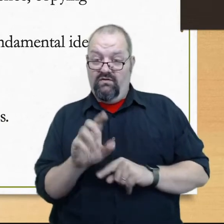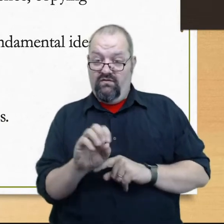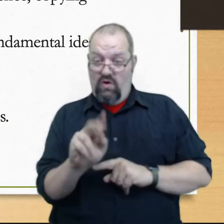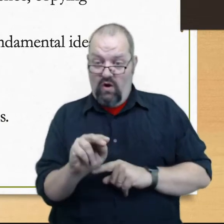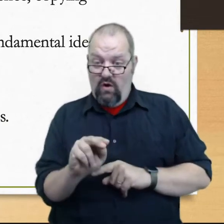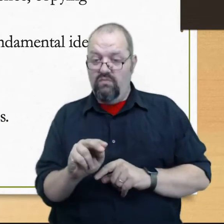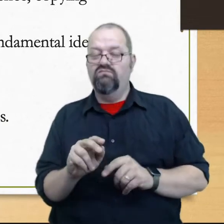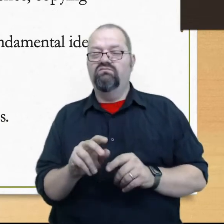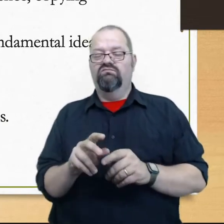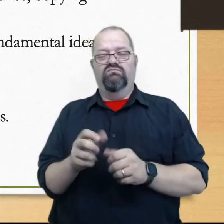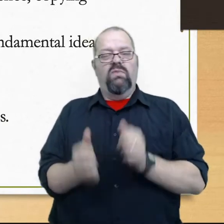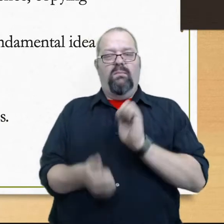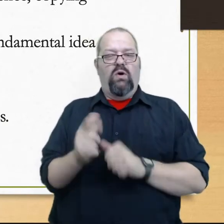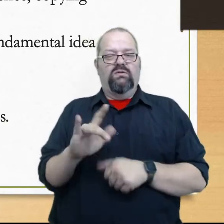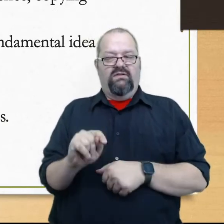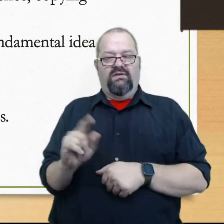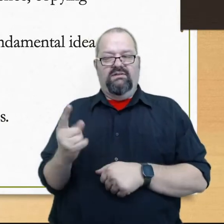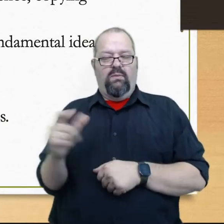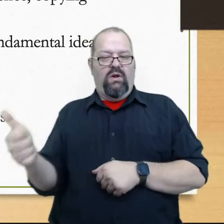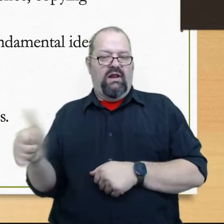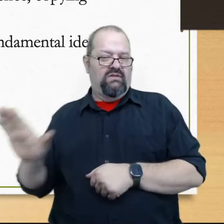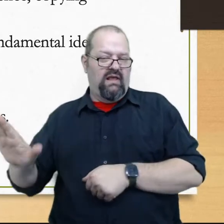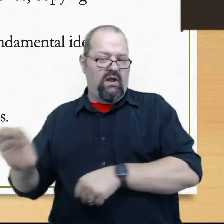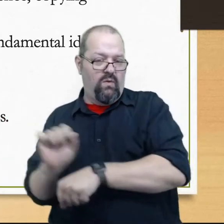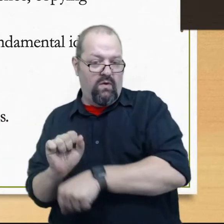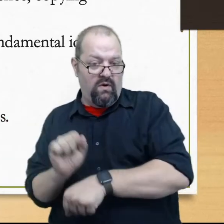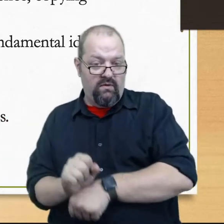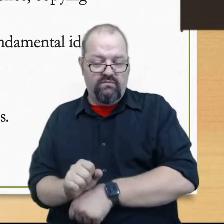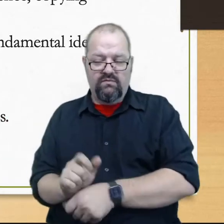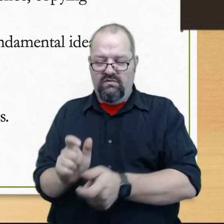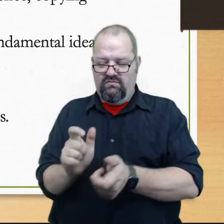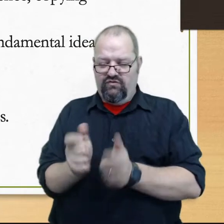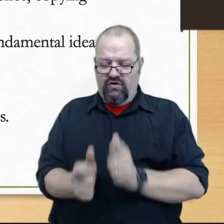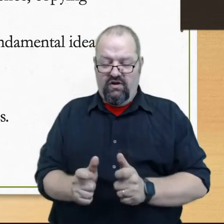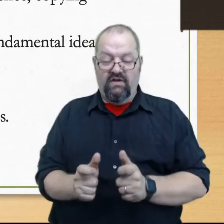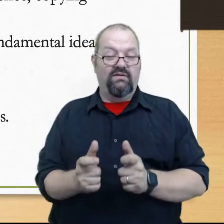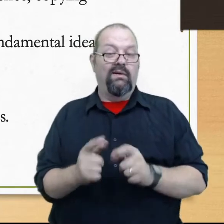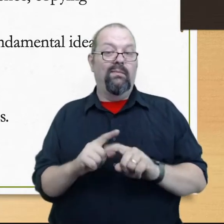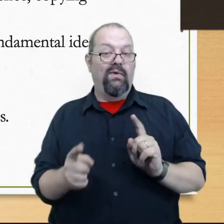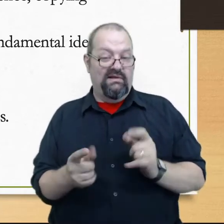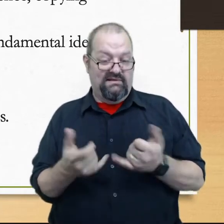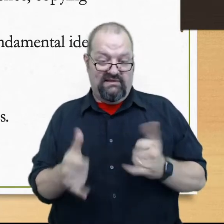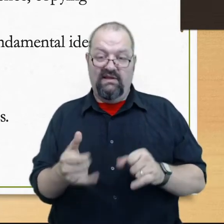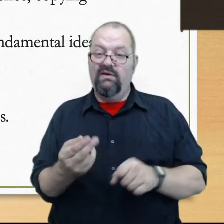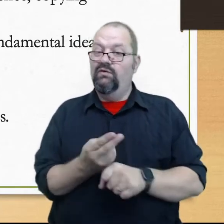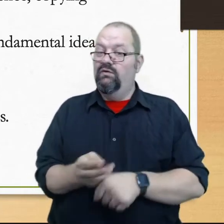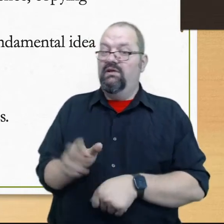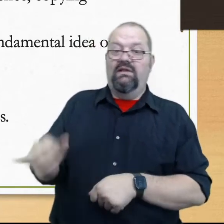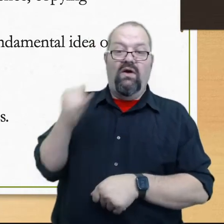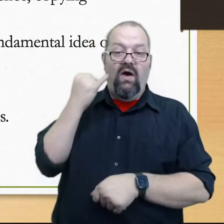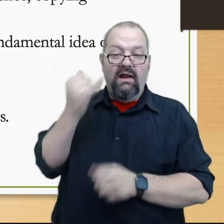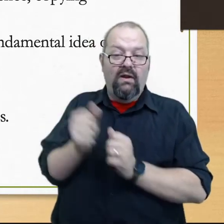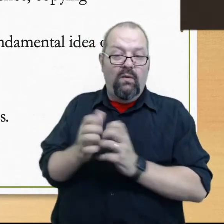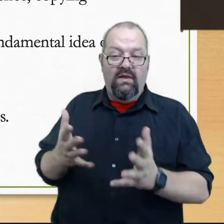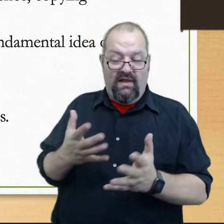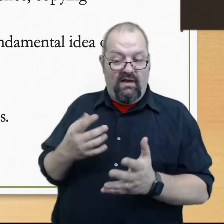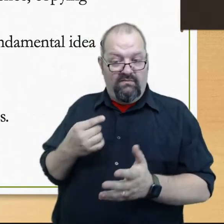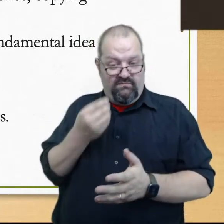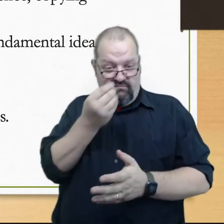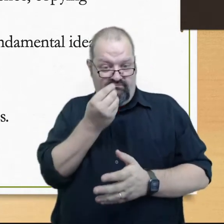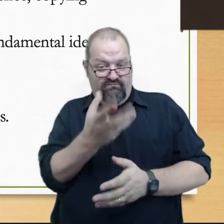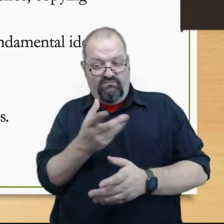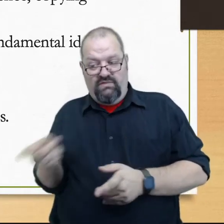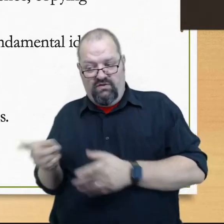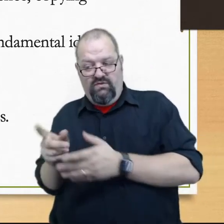work, rewriting another's work yet still using the original author's fundamental idea or theory, submitting another's work as